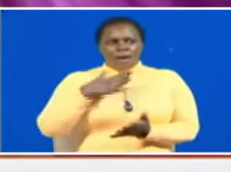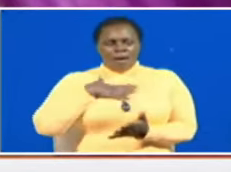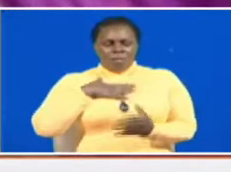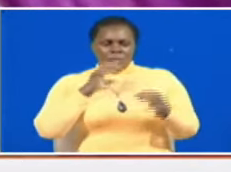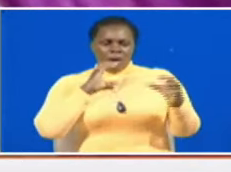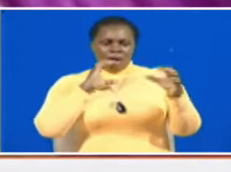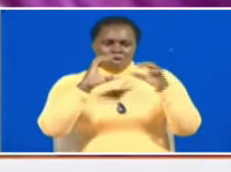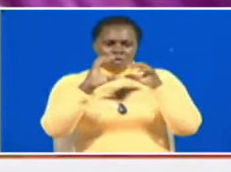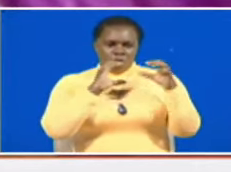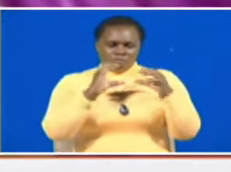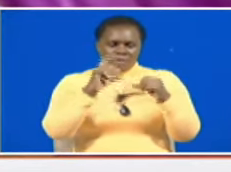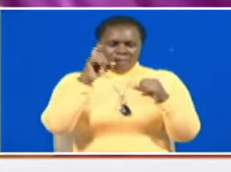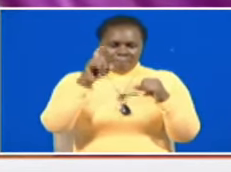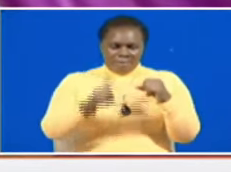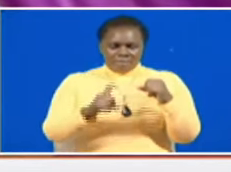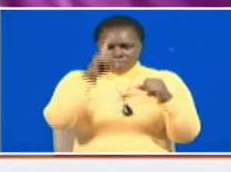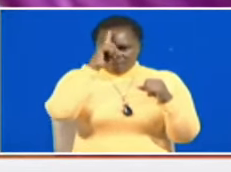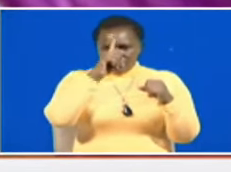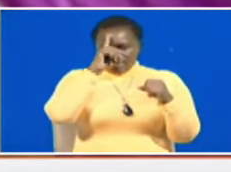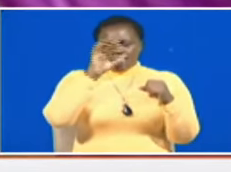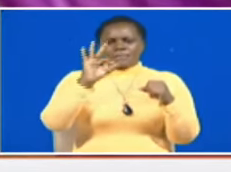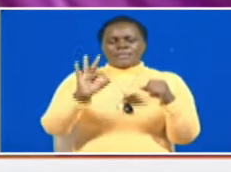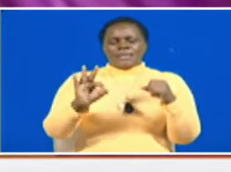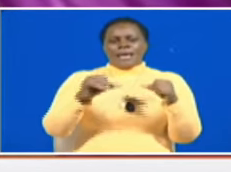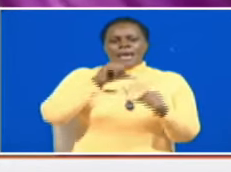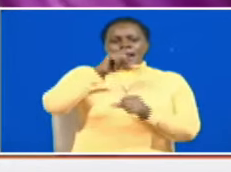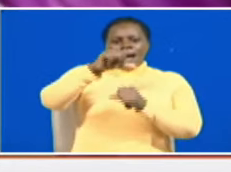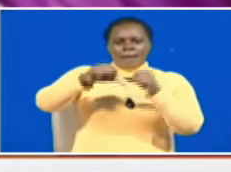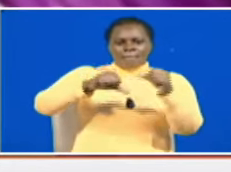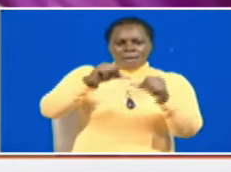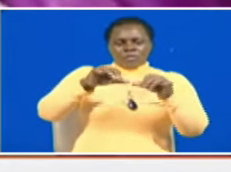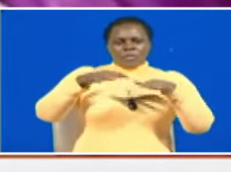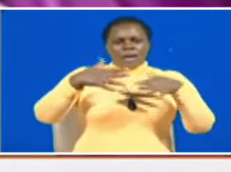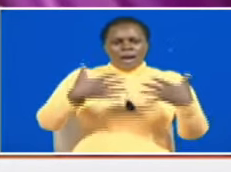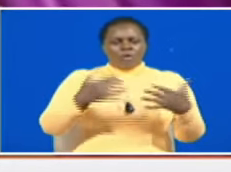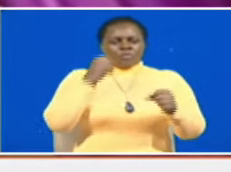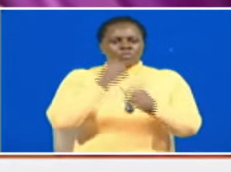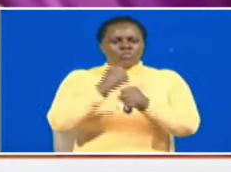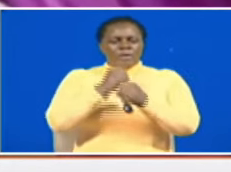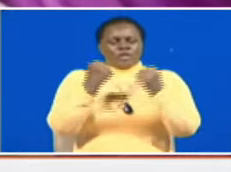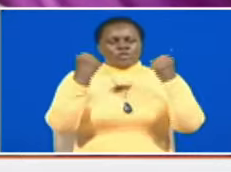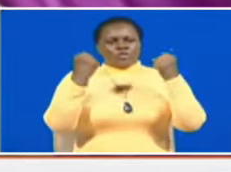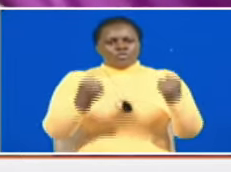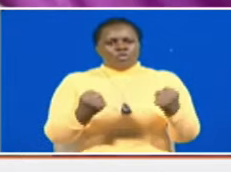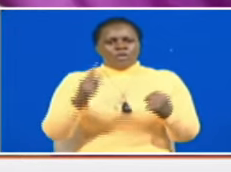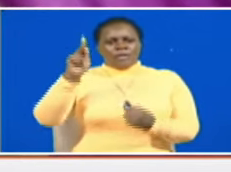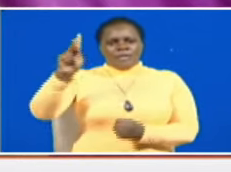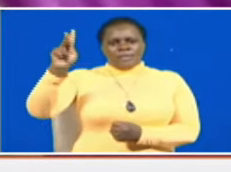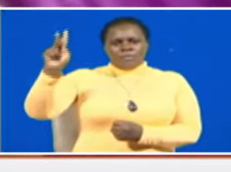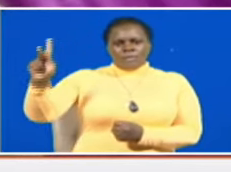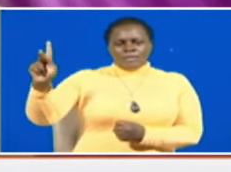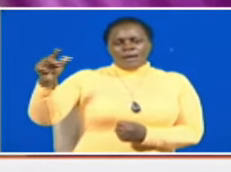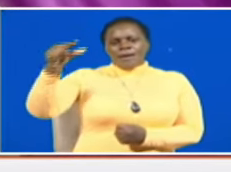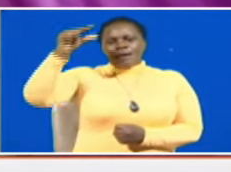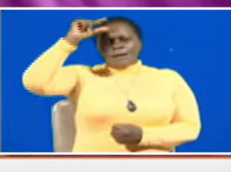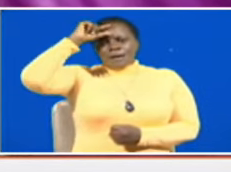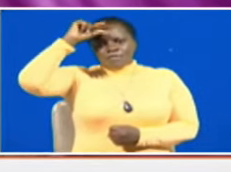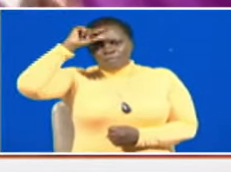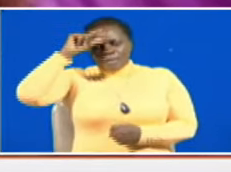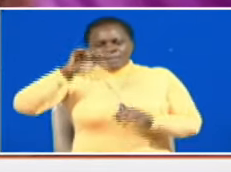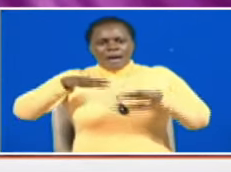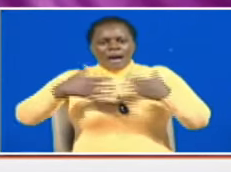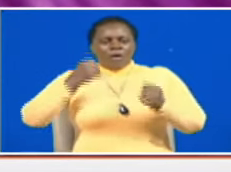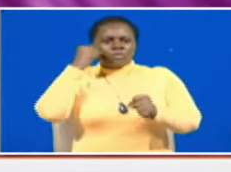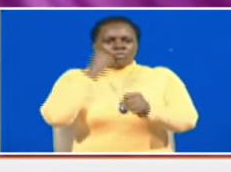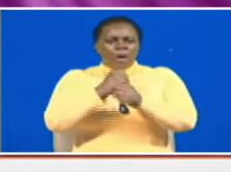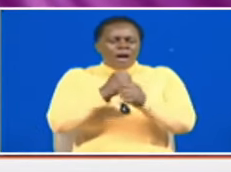conversation must be serious about how to strengthen the Kenya Kwanza administration and how to